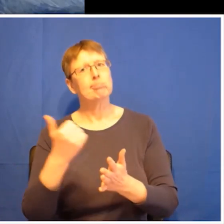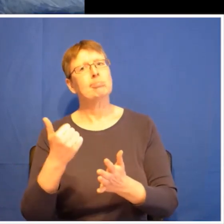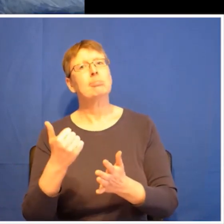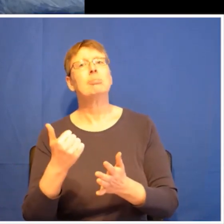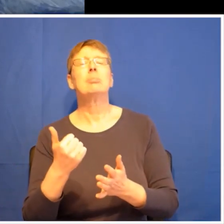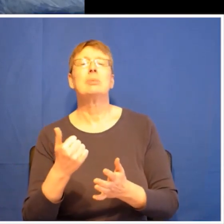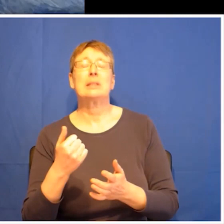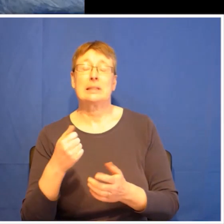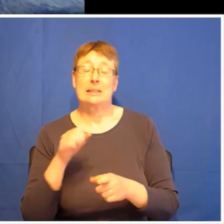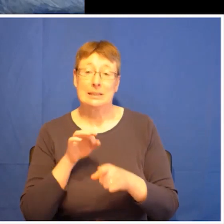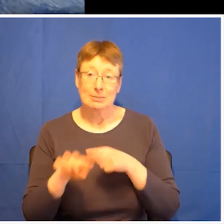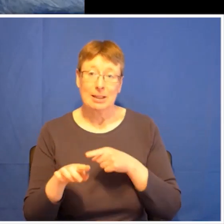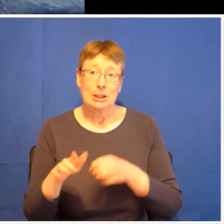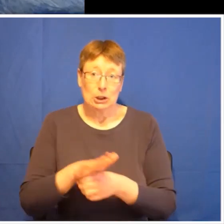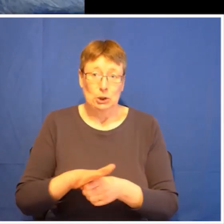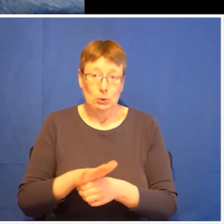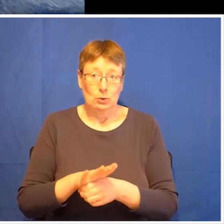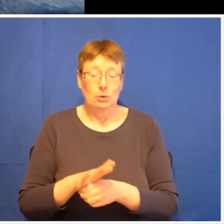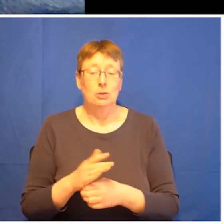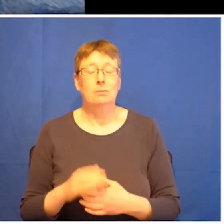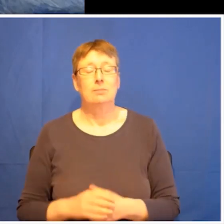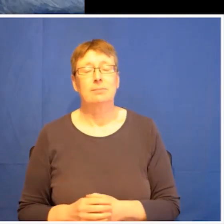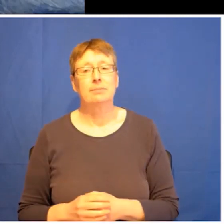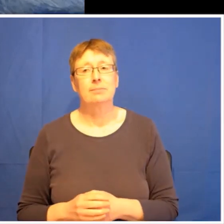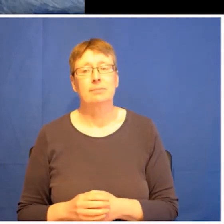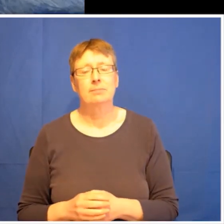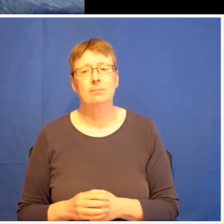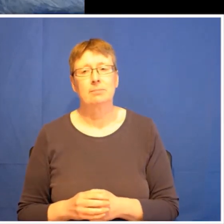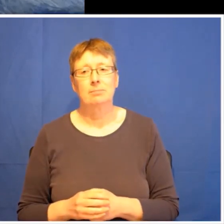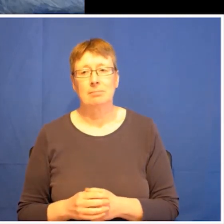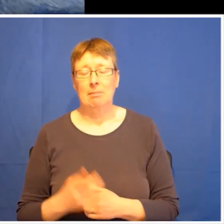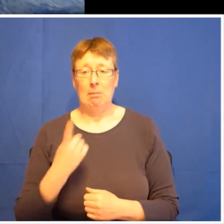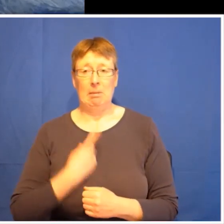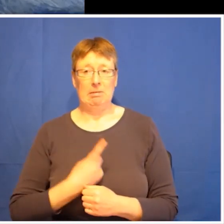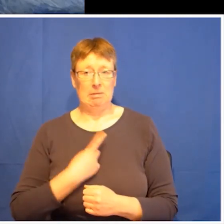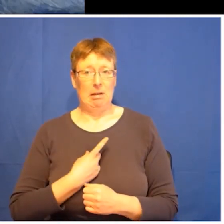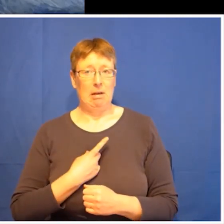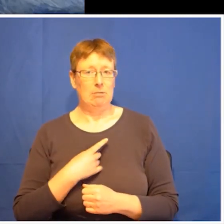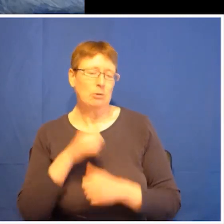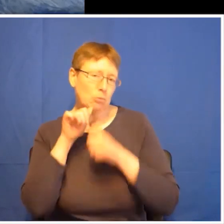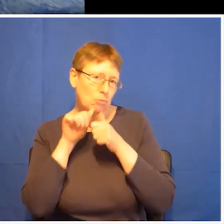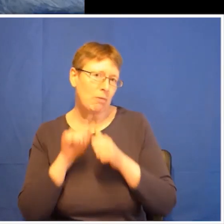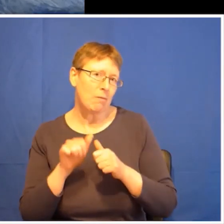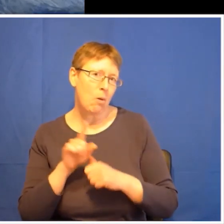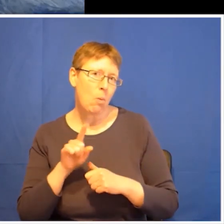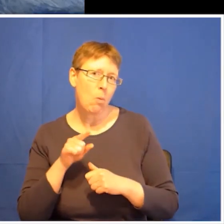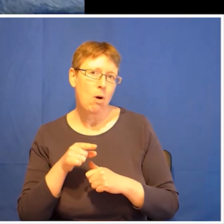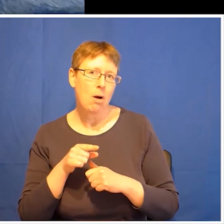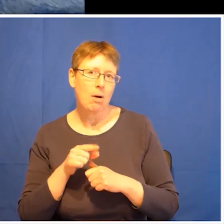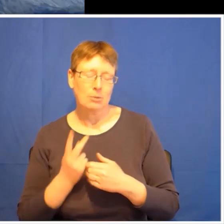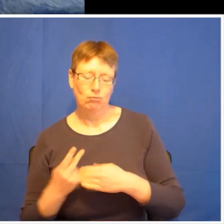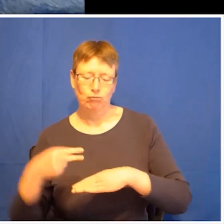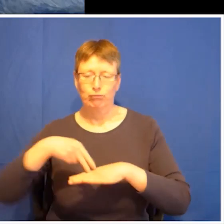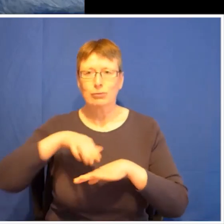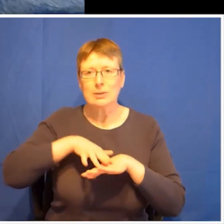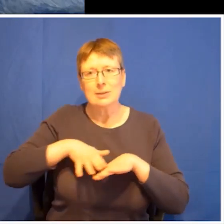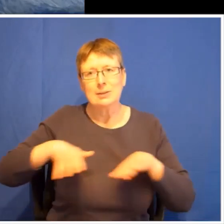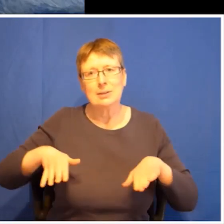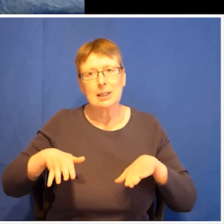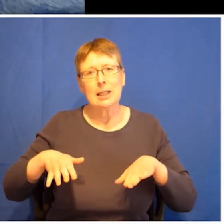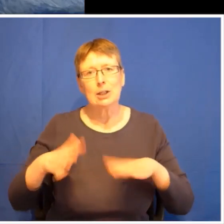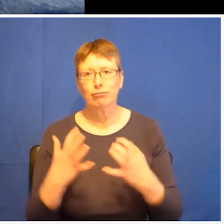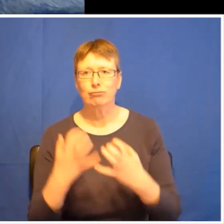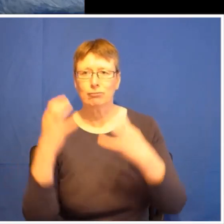more impressive that you've managed it in these difficult circumstances. Personally, I would much rather be standing in the stage of the McEwen